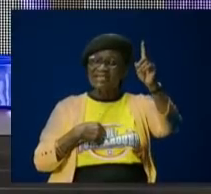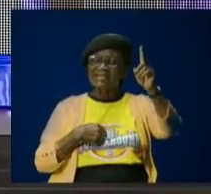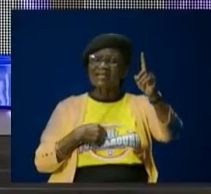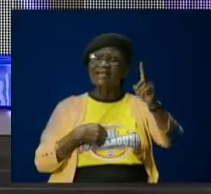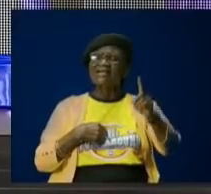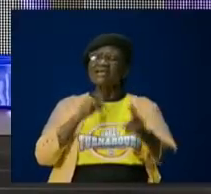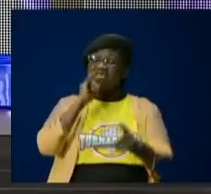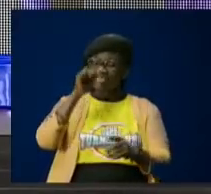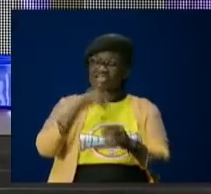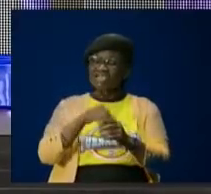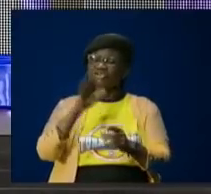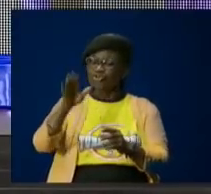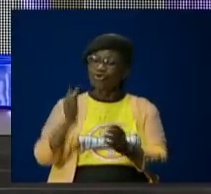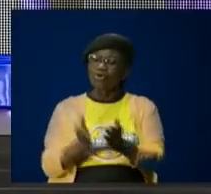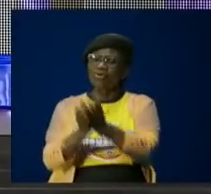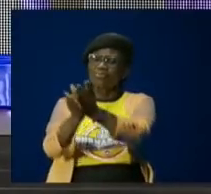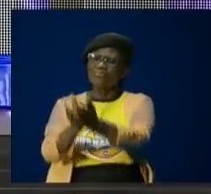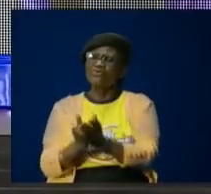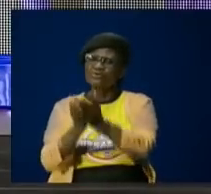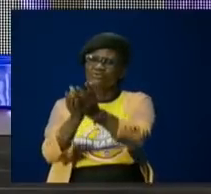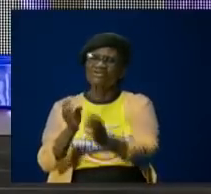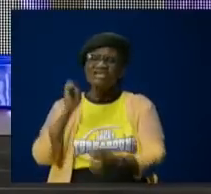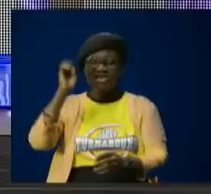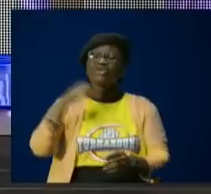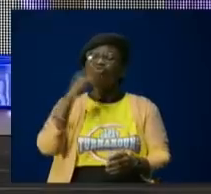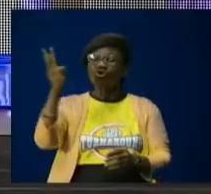Say, you of little faith.